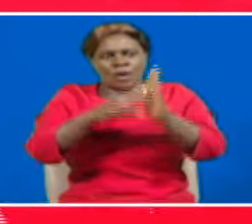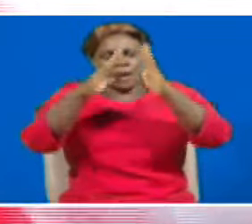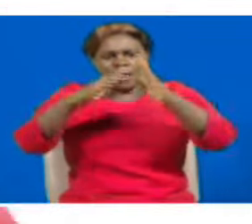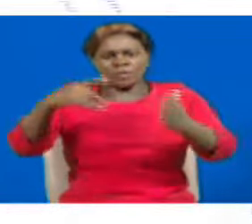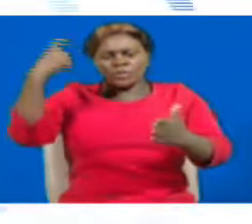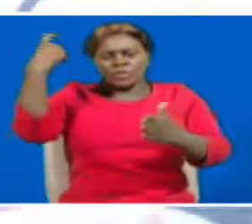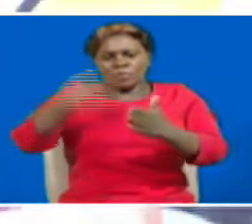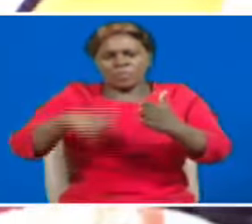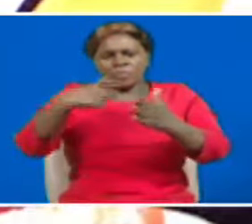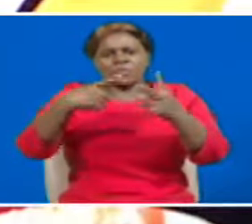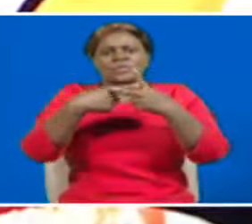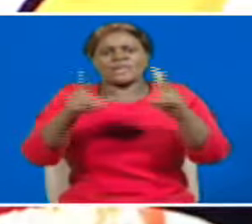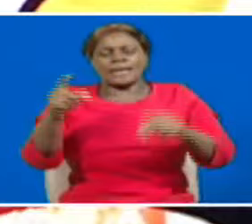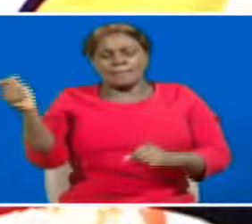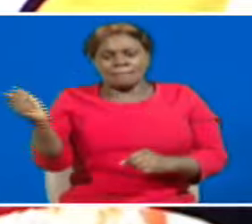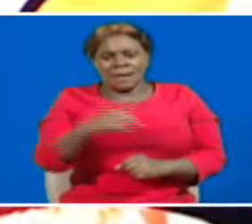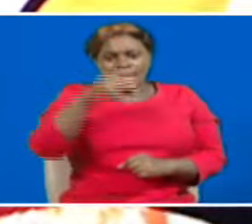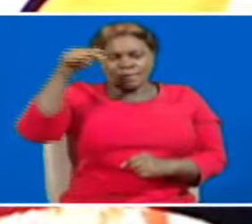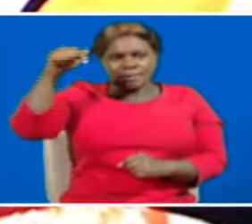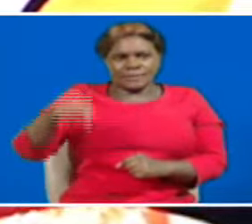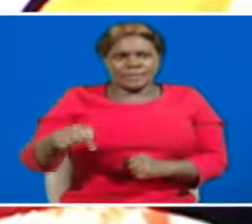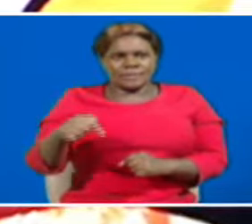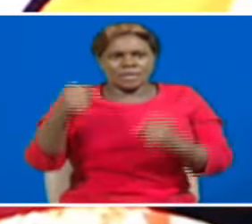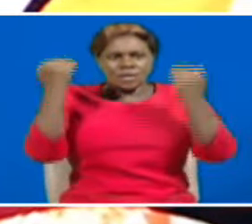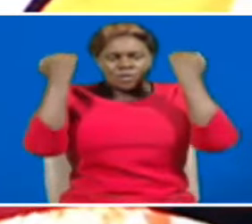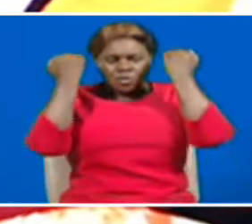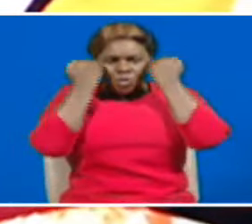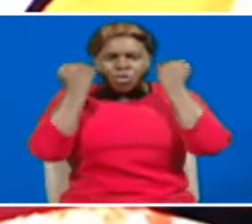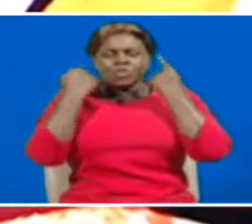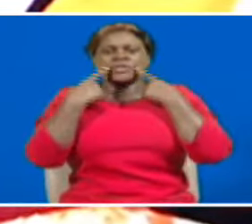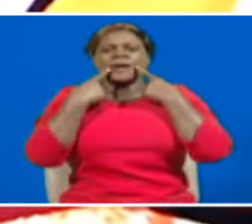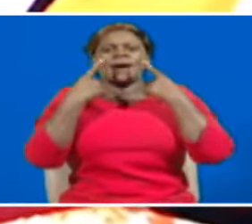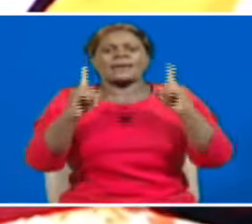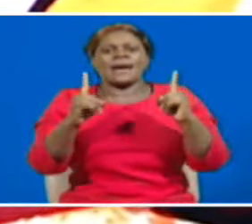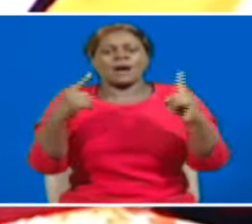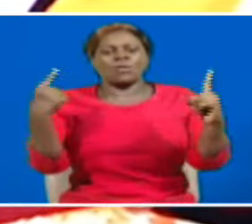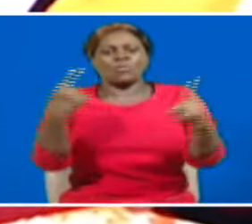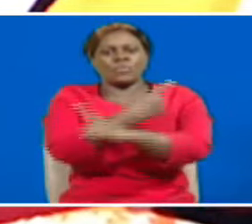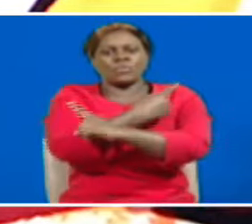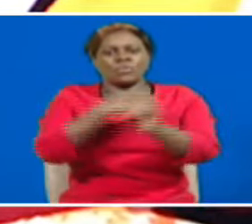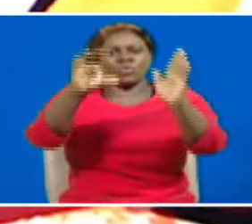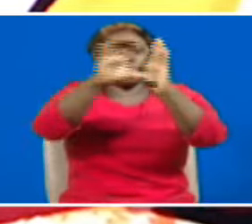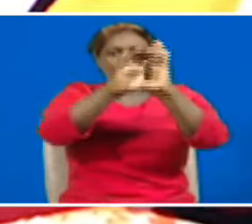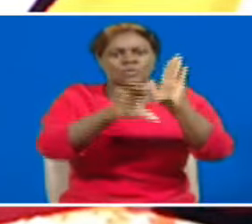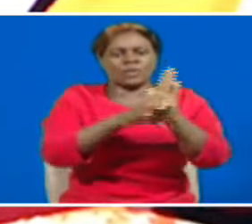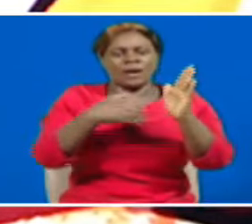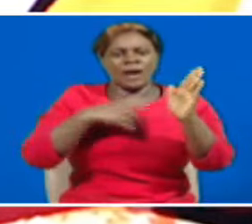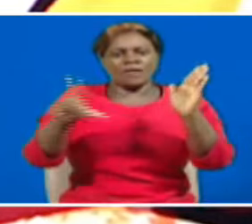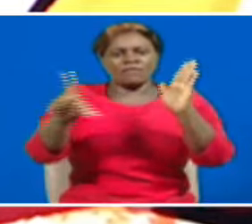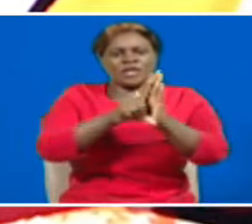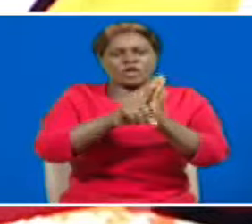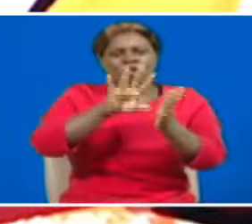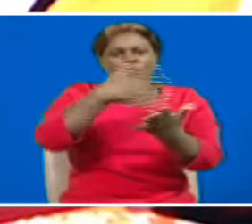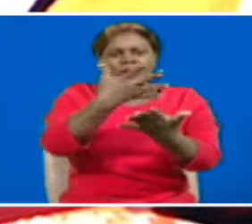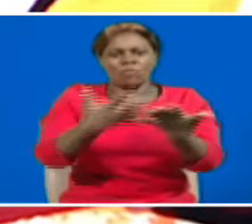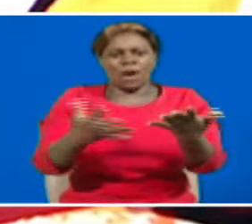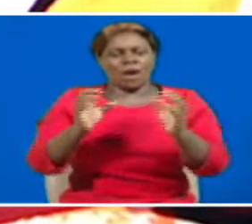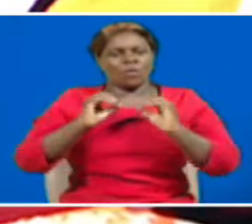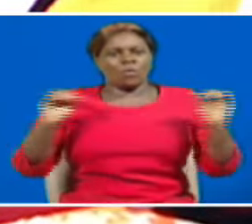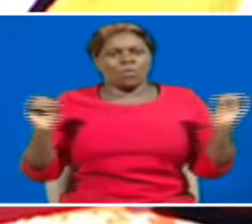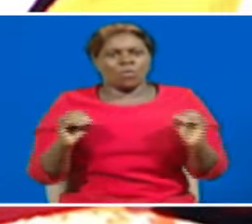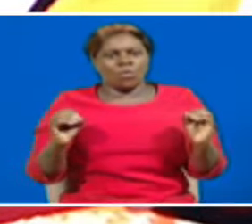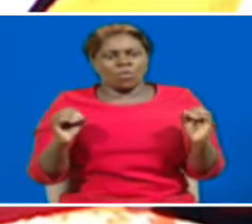levy deductions from this month. The court had declared the levy unconstitutional for lack of a legal framework to anchor the